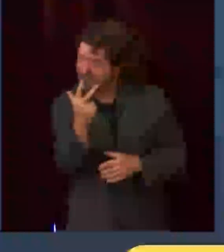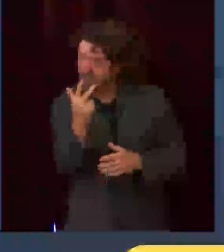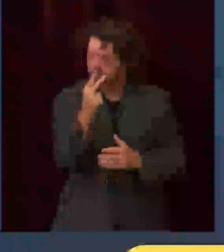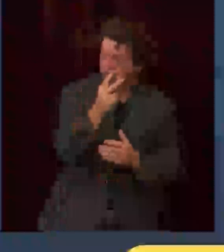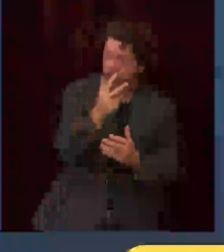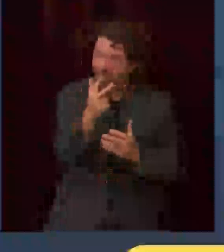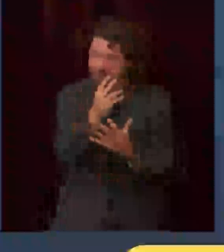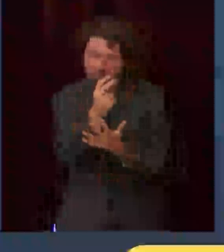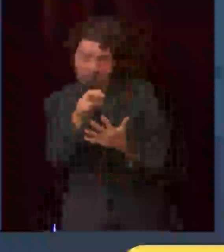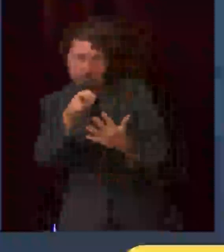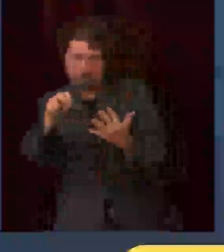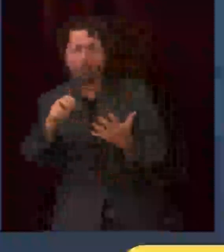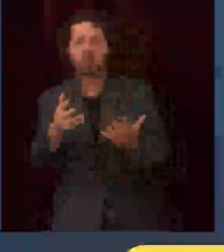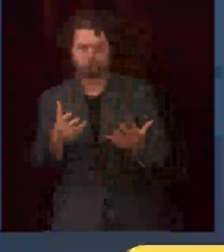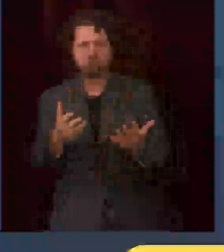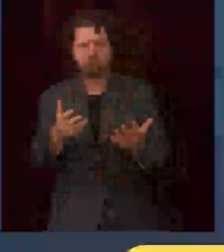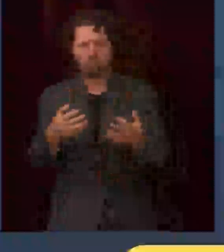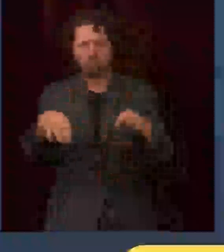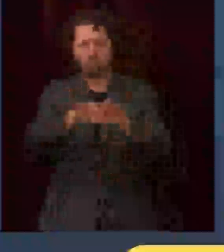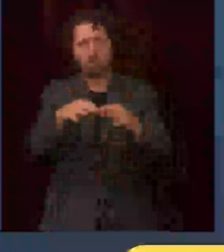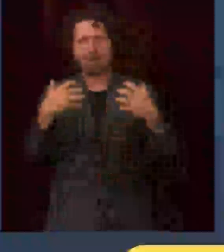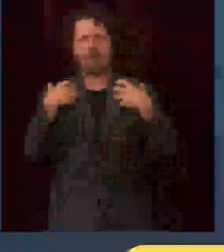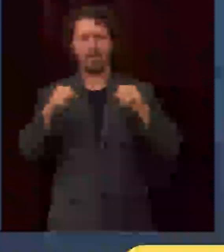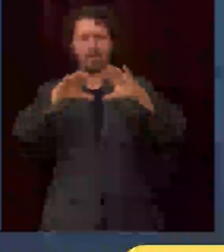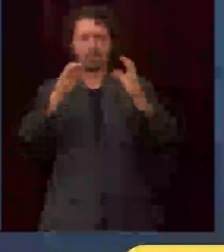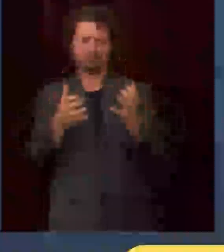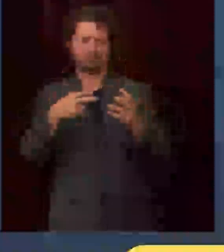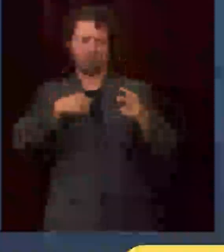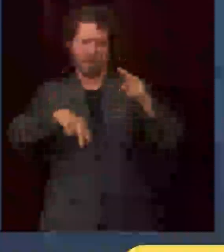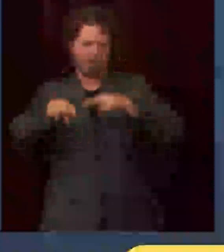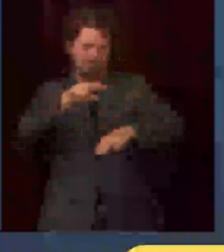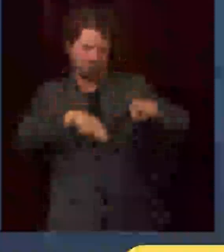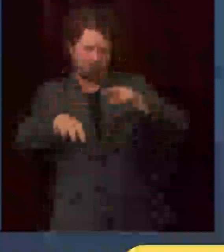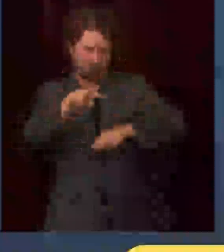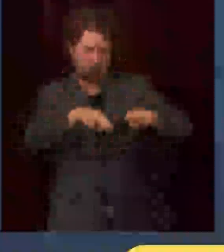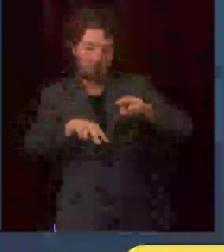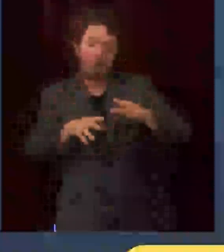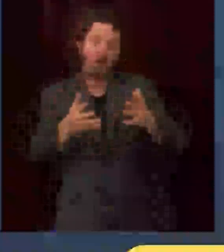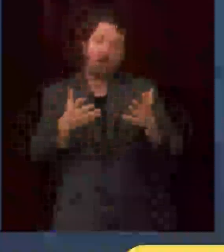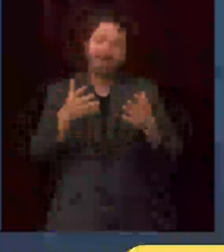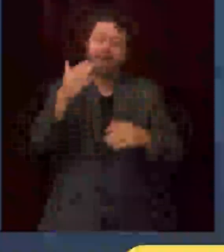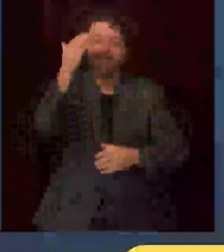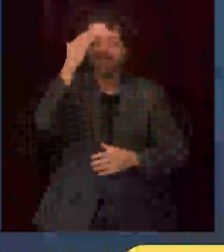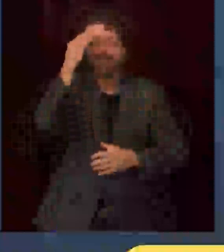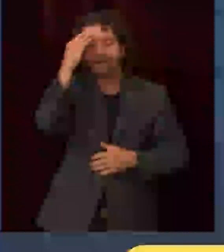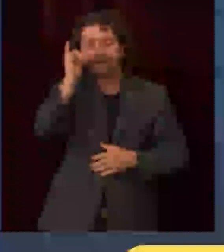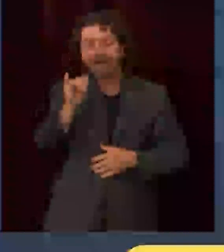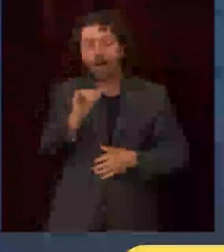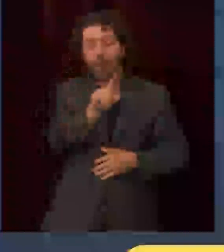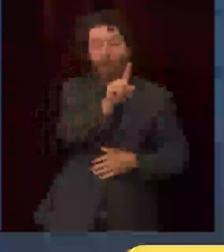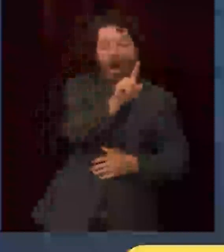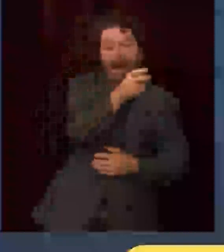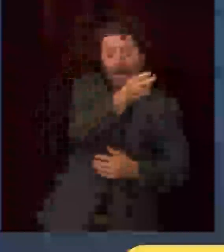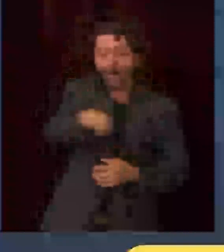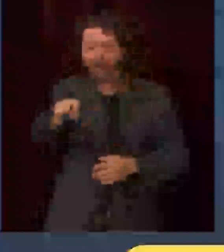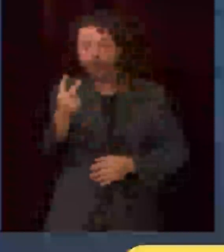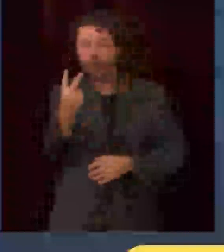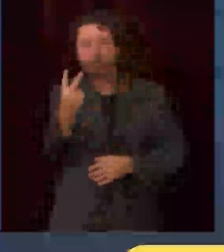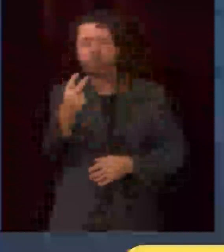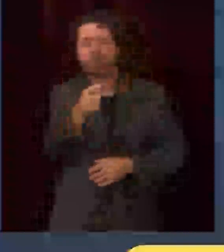might call it sort of phase 1.5, if you will. People might be able to do things like